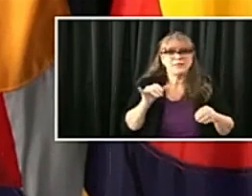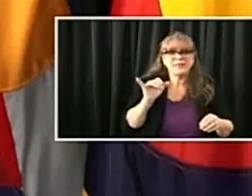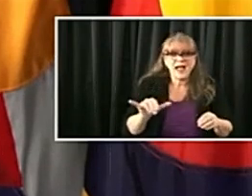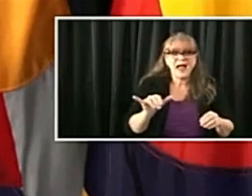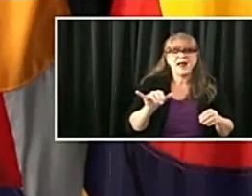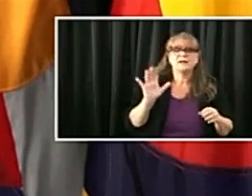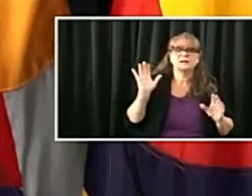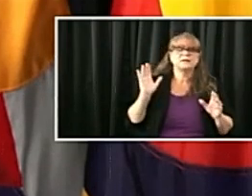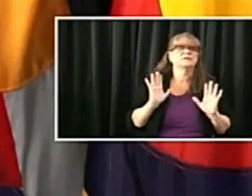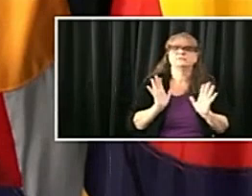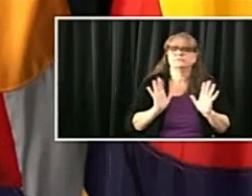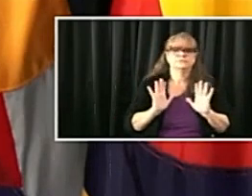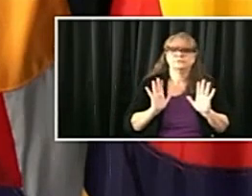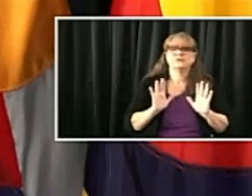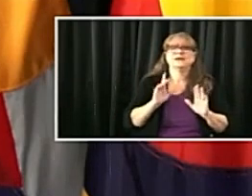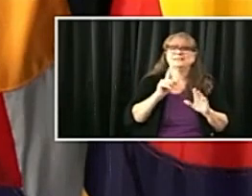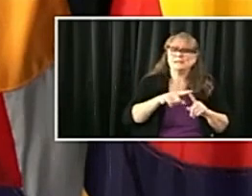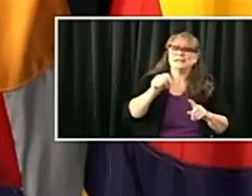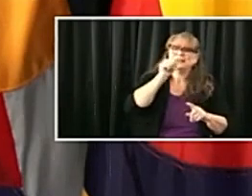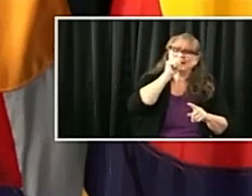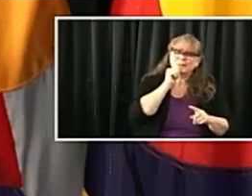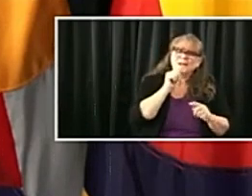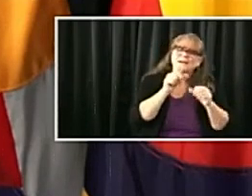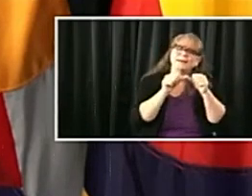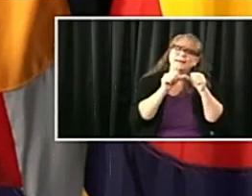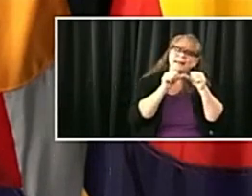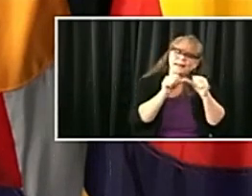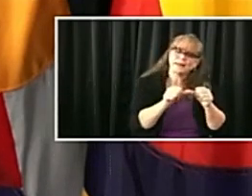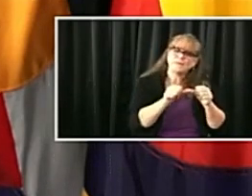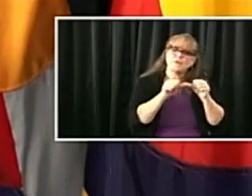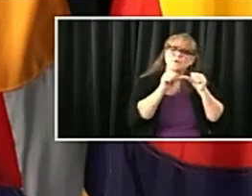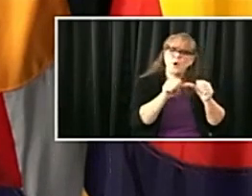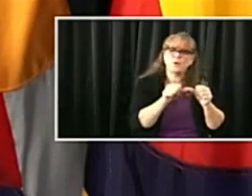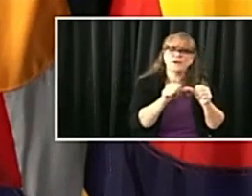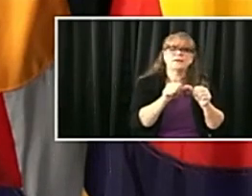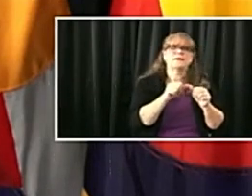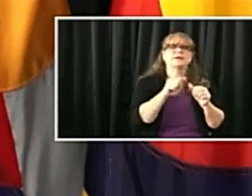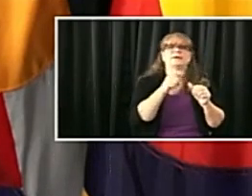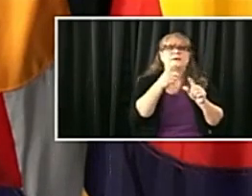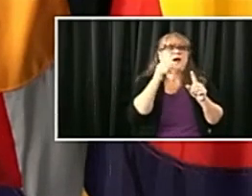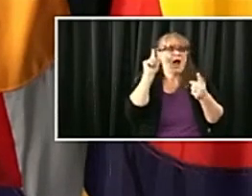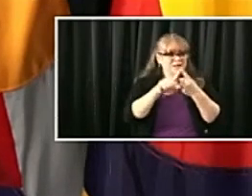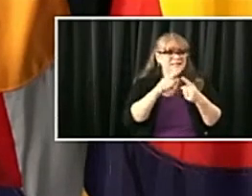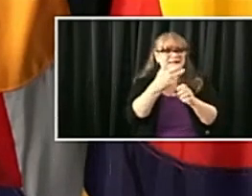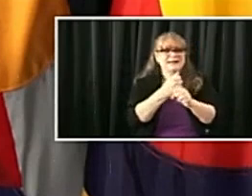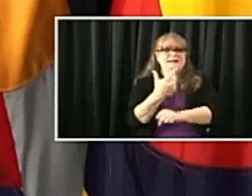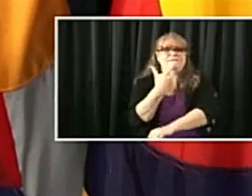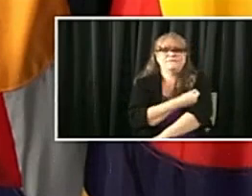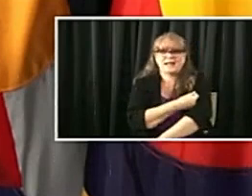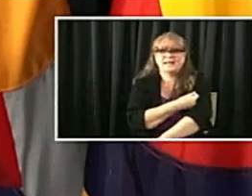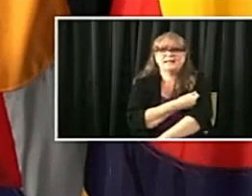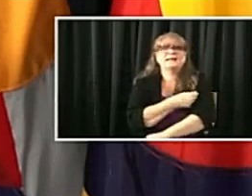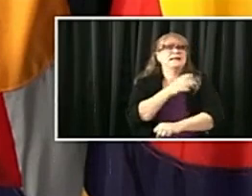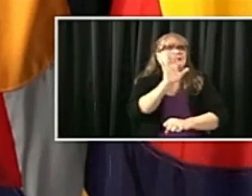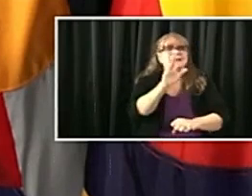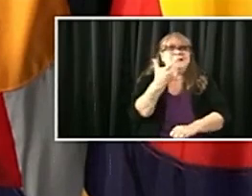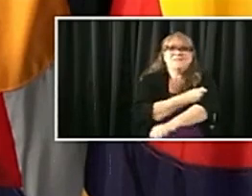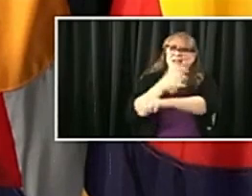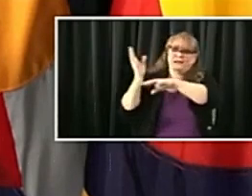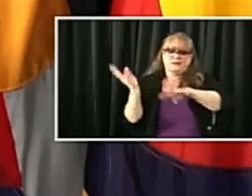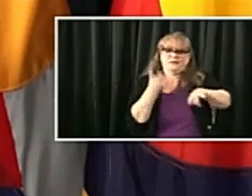been doing. Let's stay on this path. The vaccinations are rapidly catching on, protecting the most vulnerable, 70 and up, and